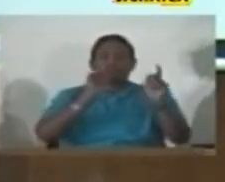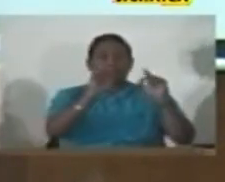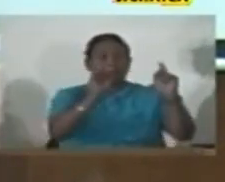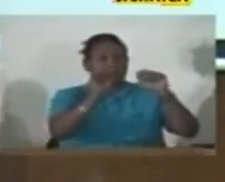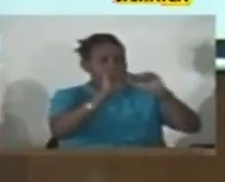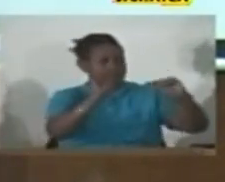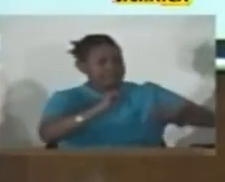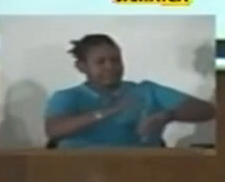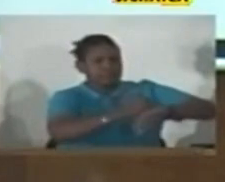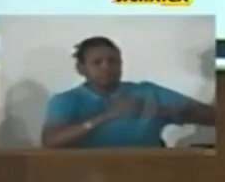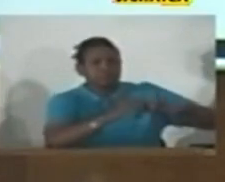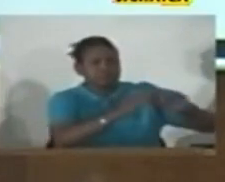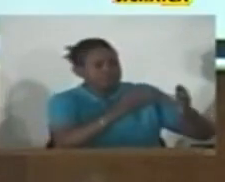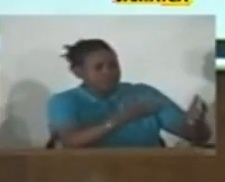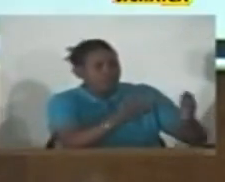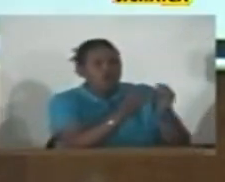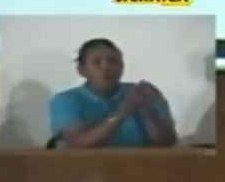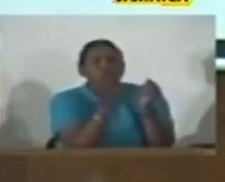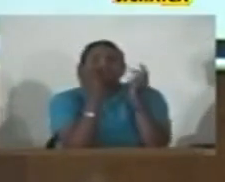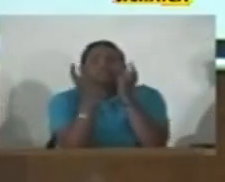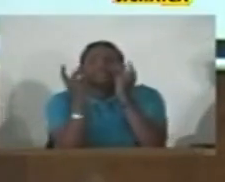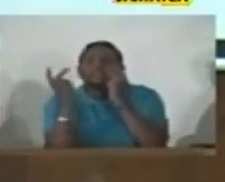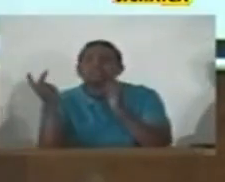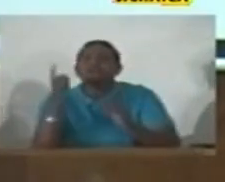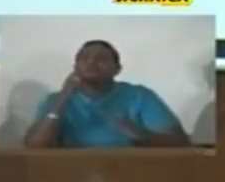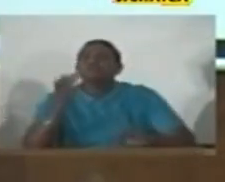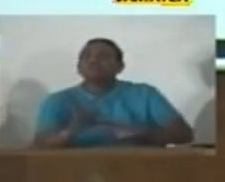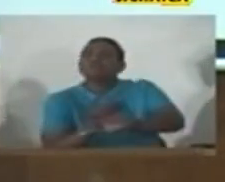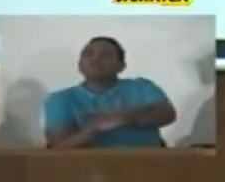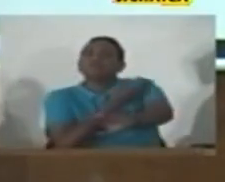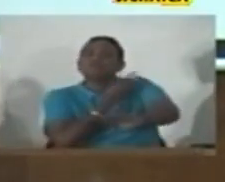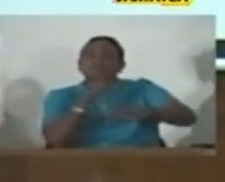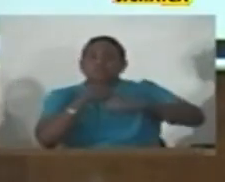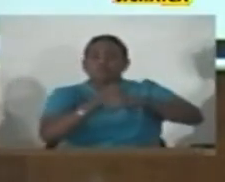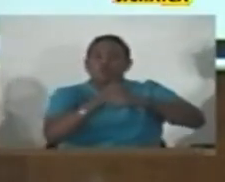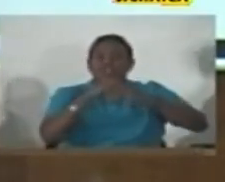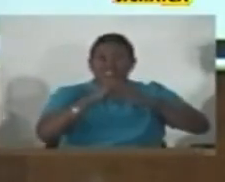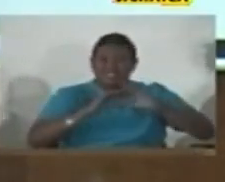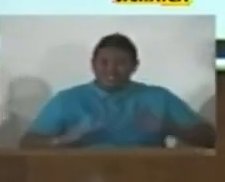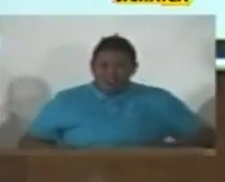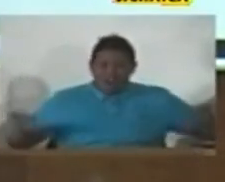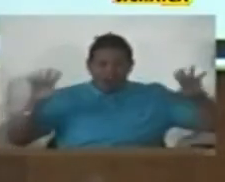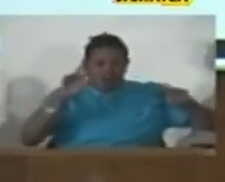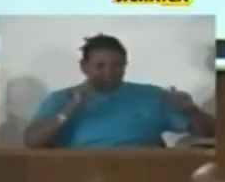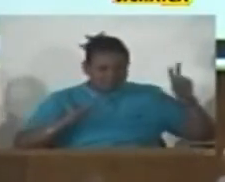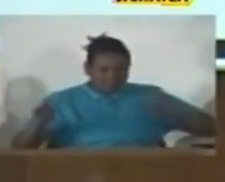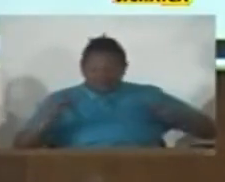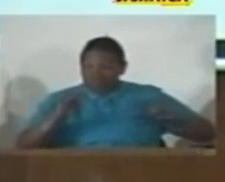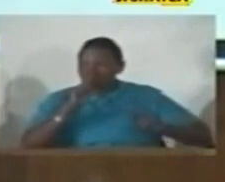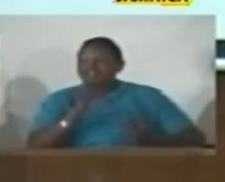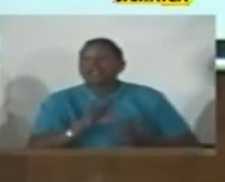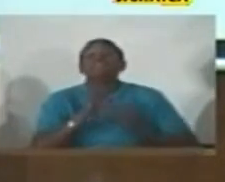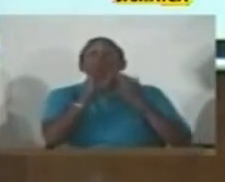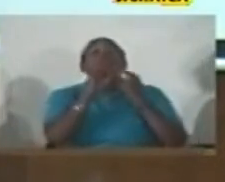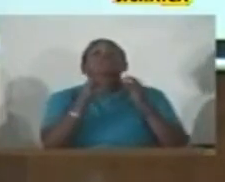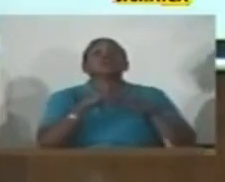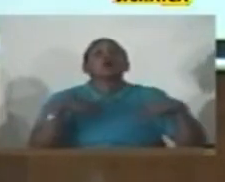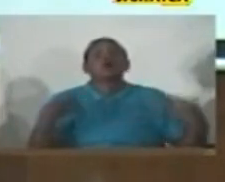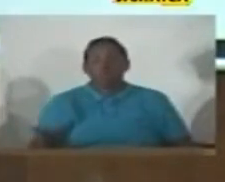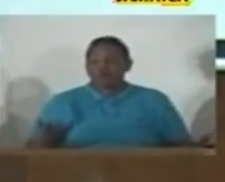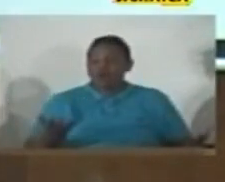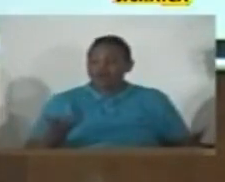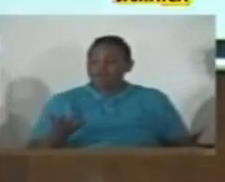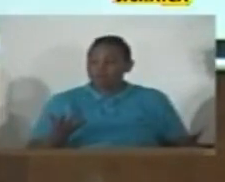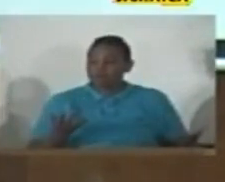in place which has seen an upturn in production in just about all of them, especially in Planted